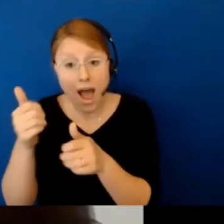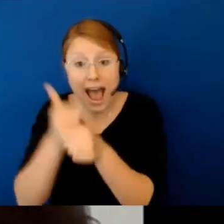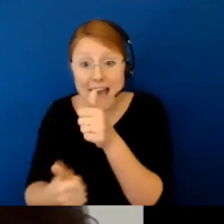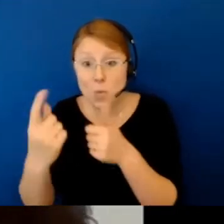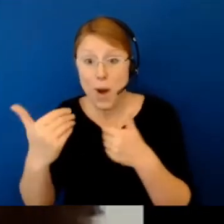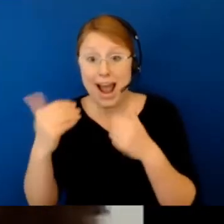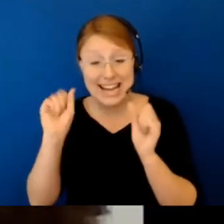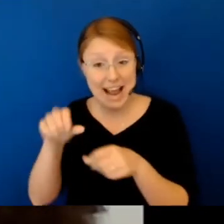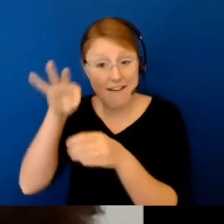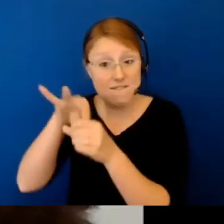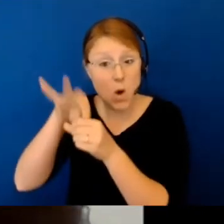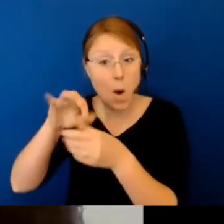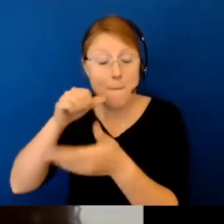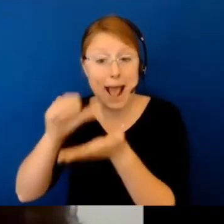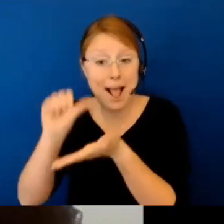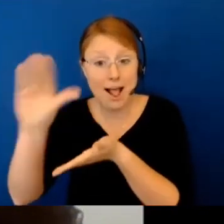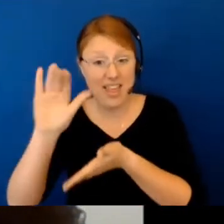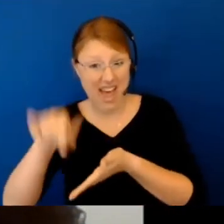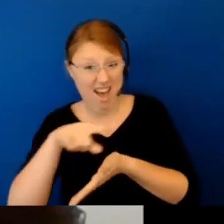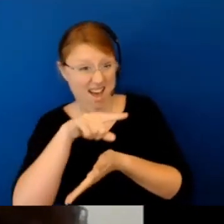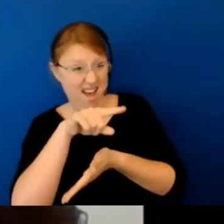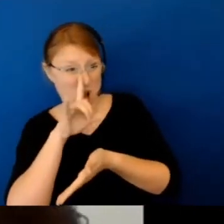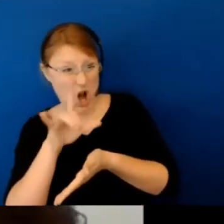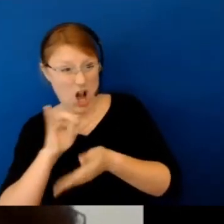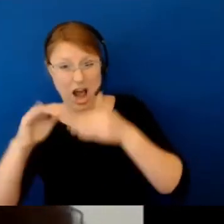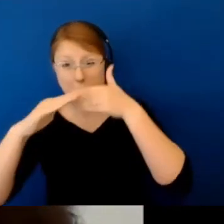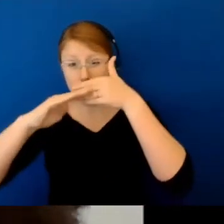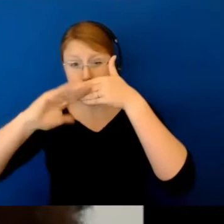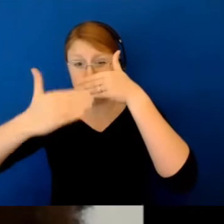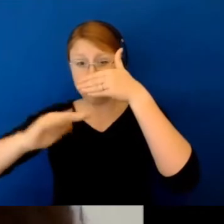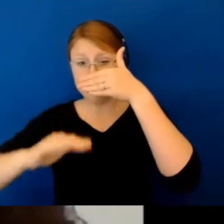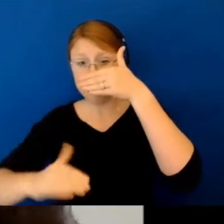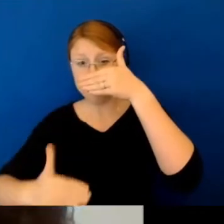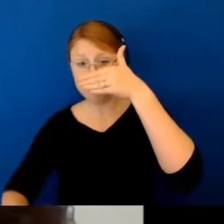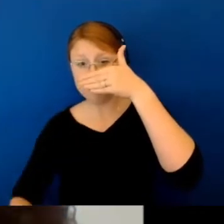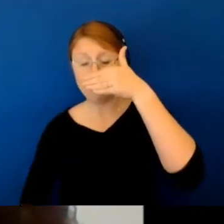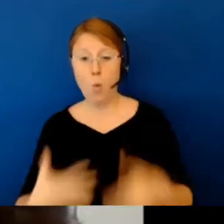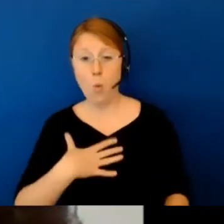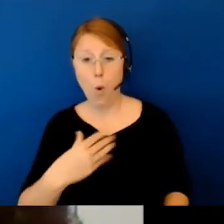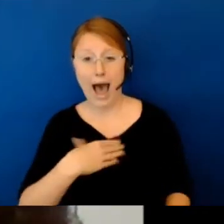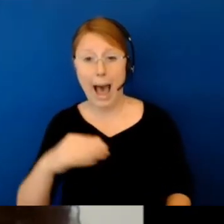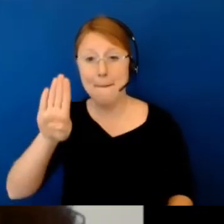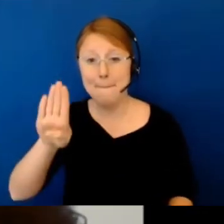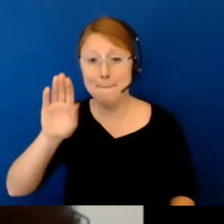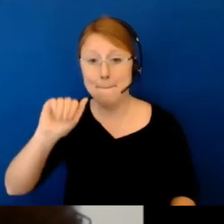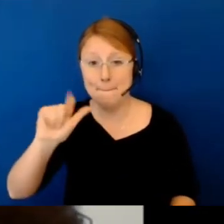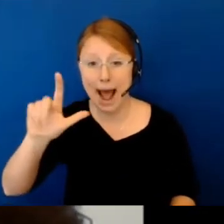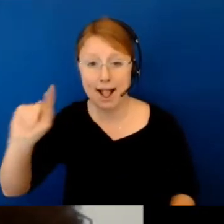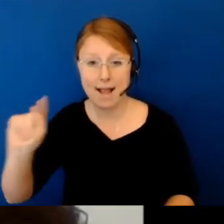one. This is an oversized rectangular white ballot with bubbles that you fill in to cast your